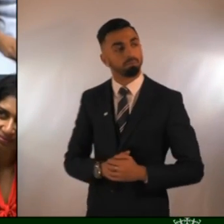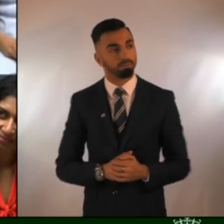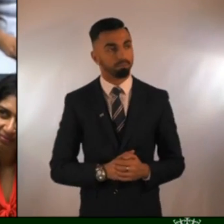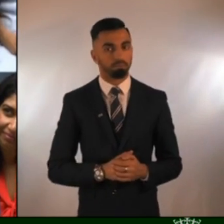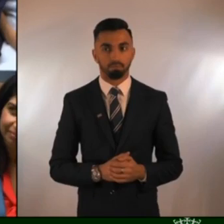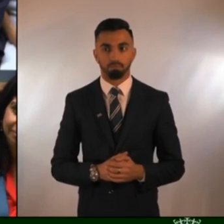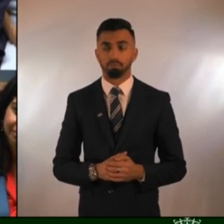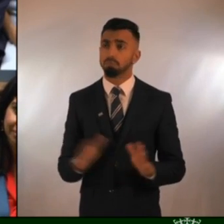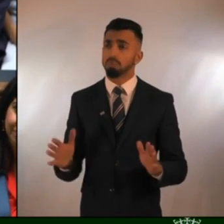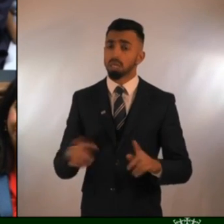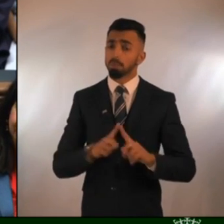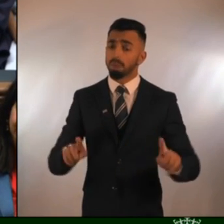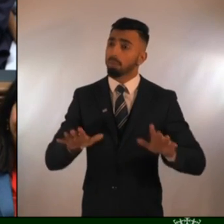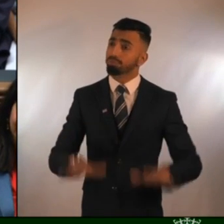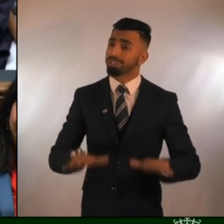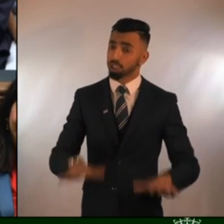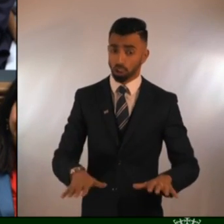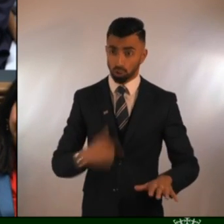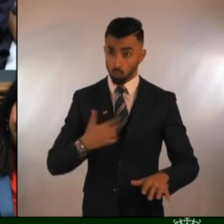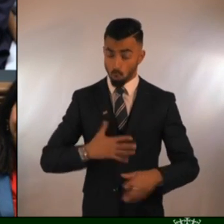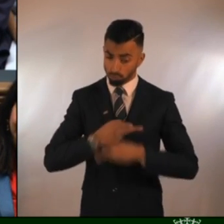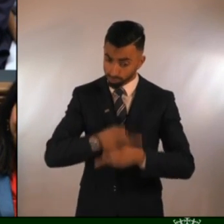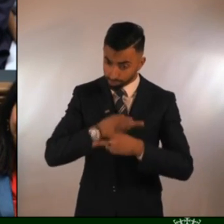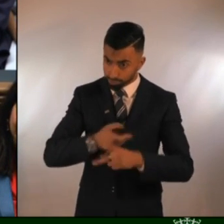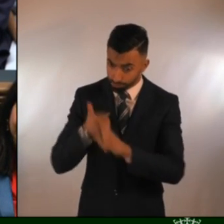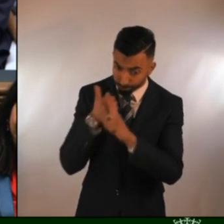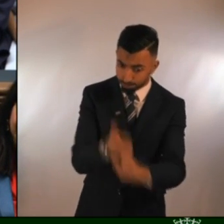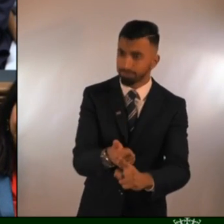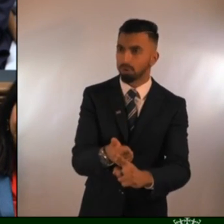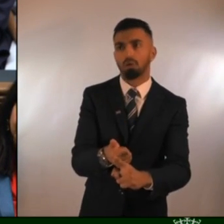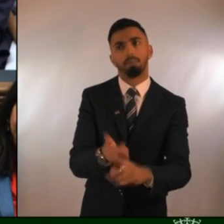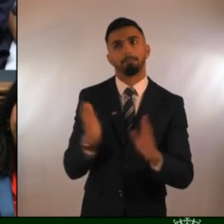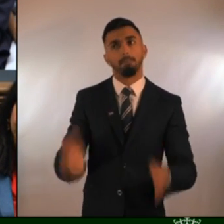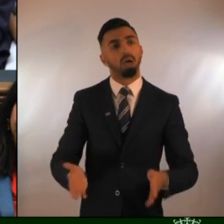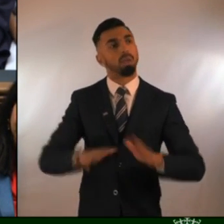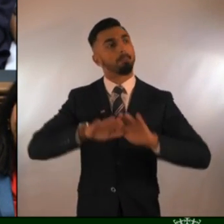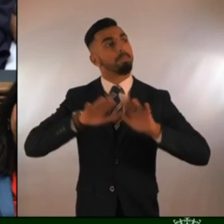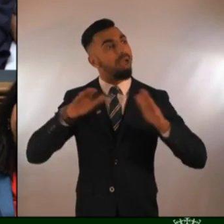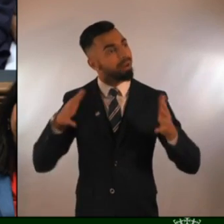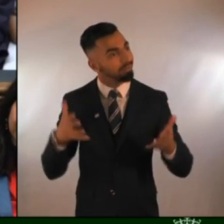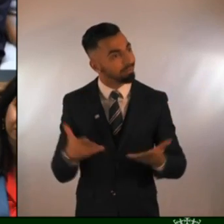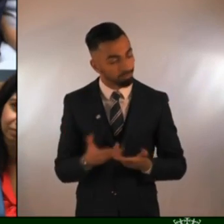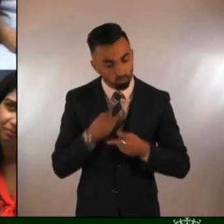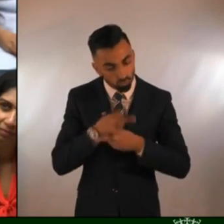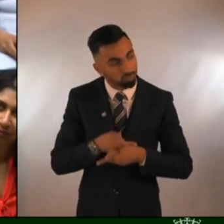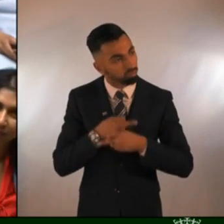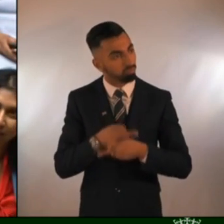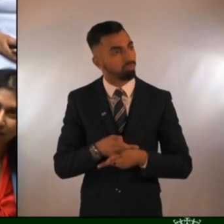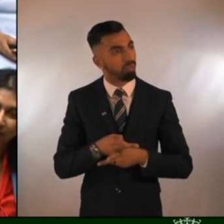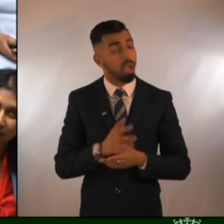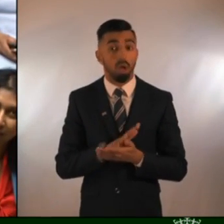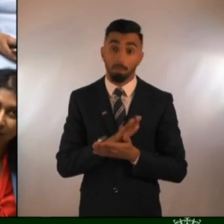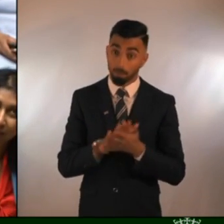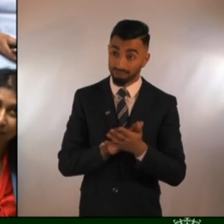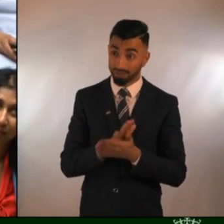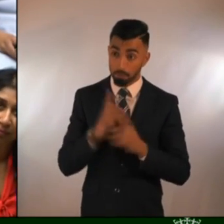planet. So the fourth part of our plan for prosperity is to create the high-skill, high-wage, low-carbon